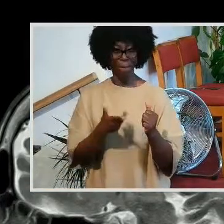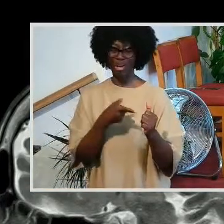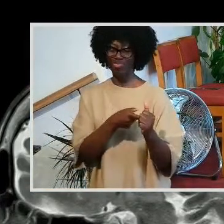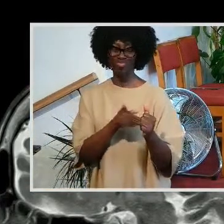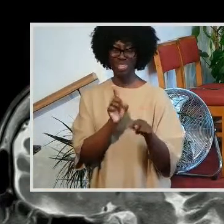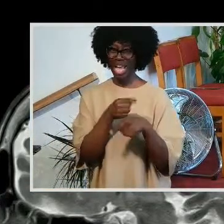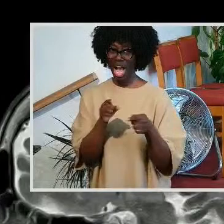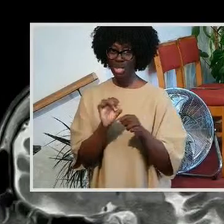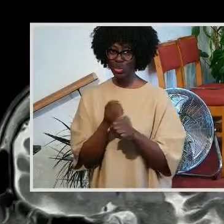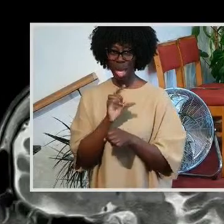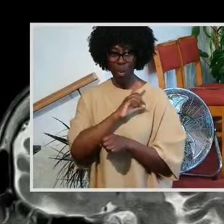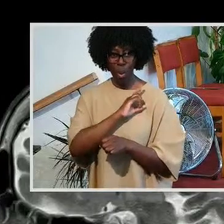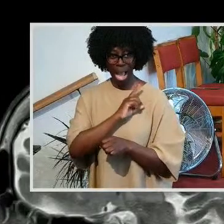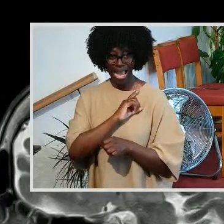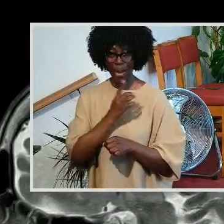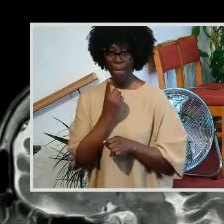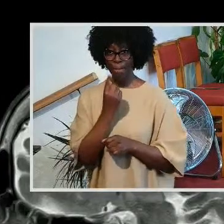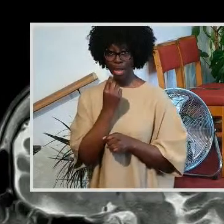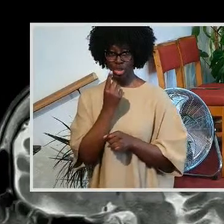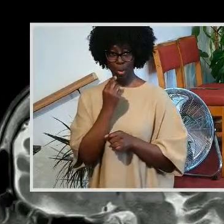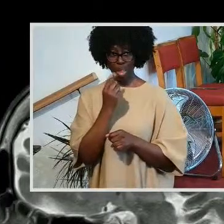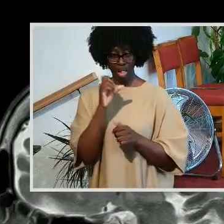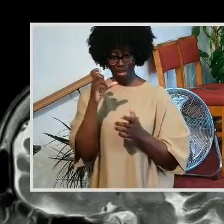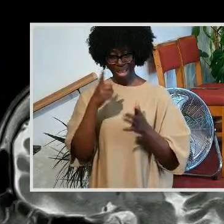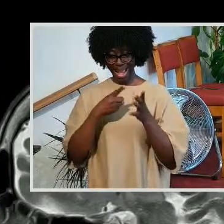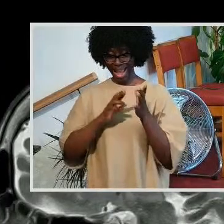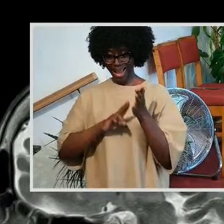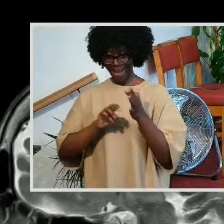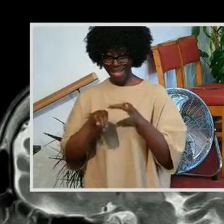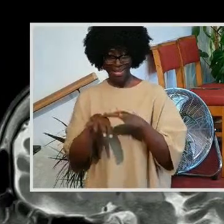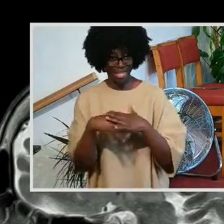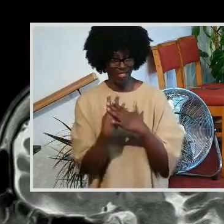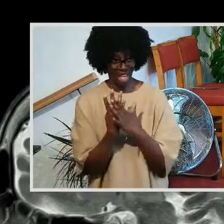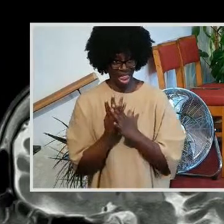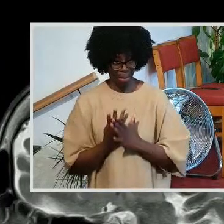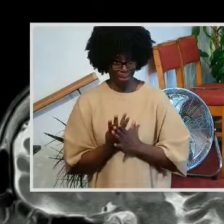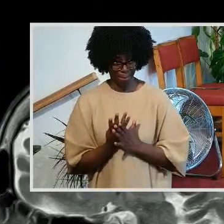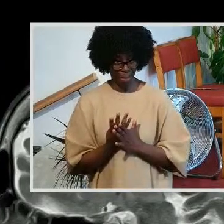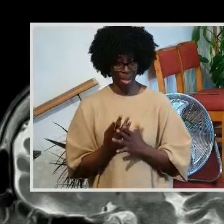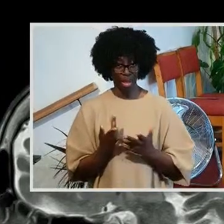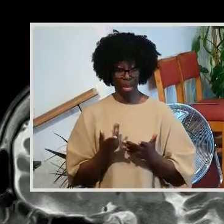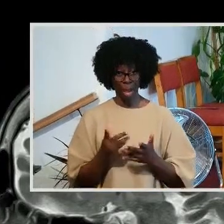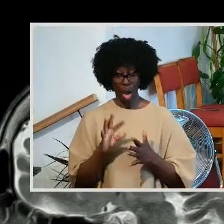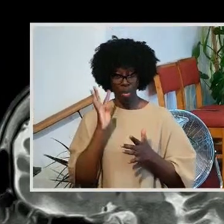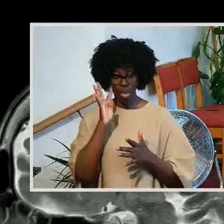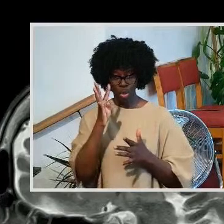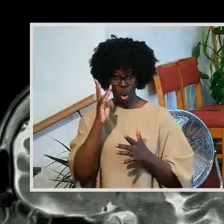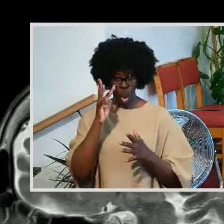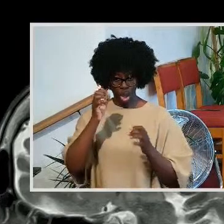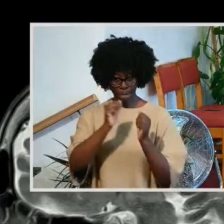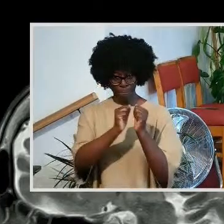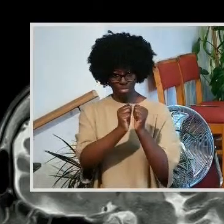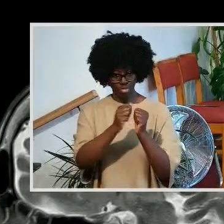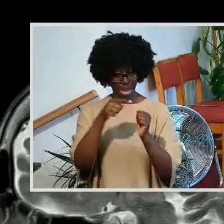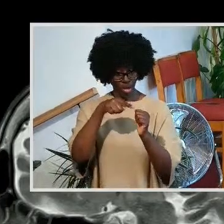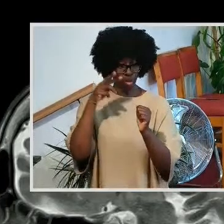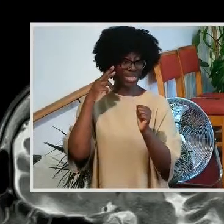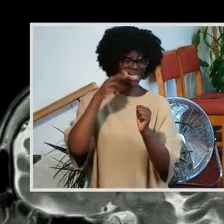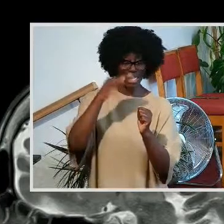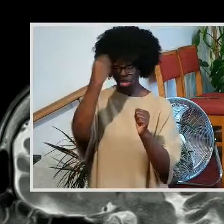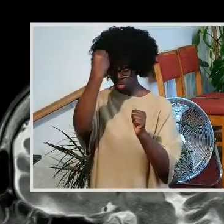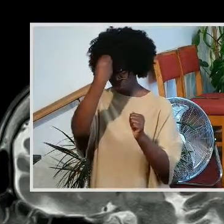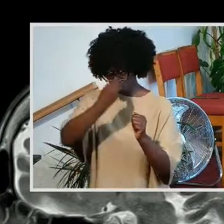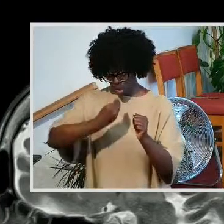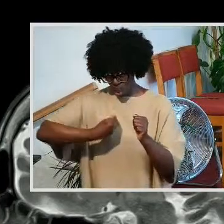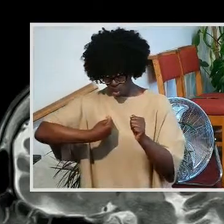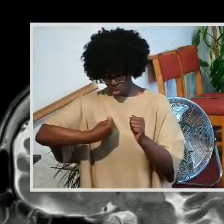or in the case of things like vascular dementia, you can see areas where there have been strokes or a loss of blood supply to certain areas